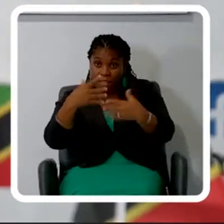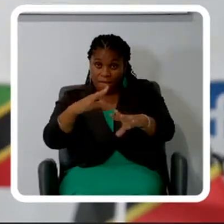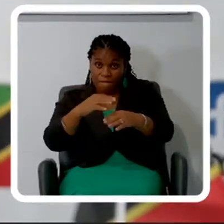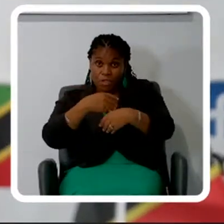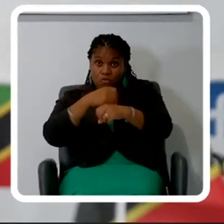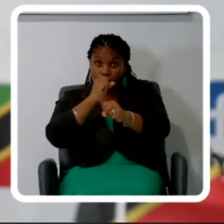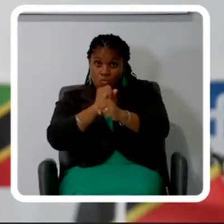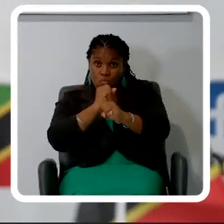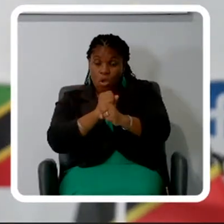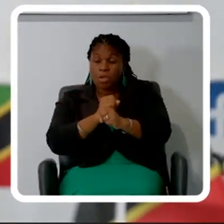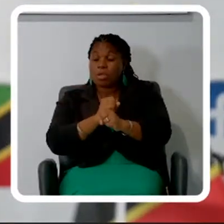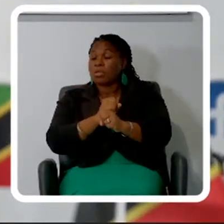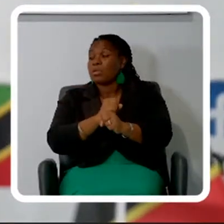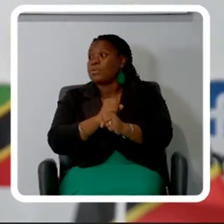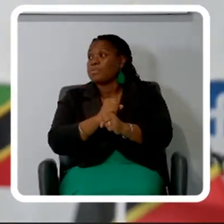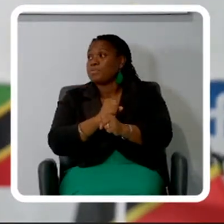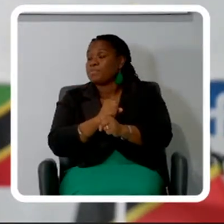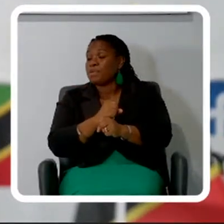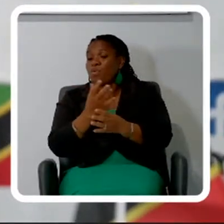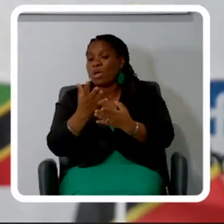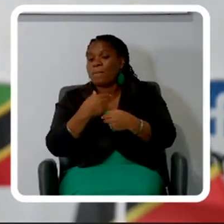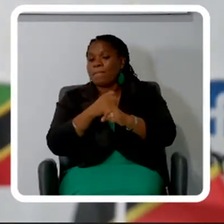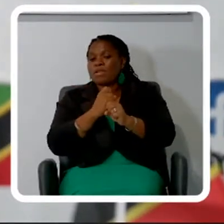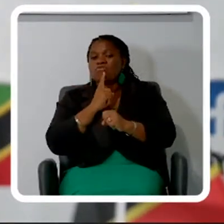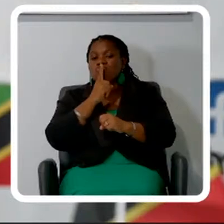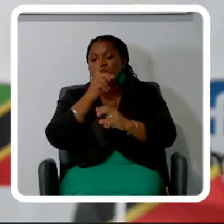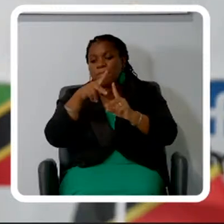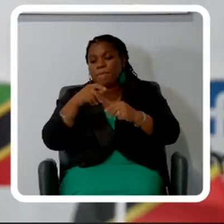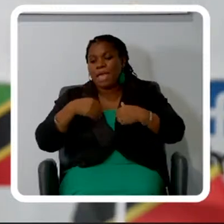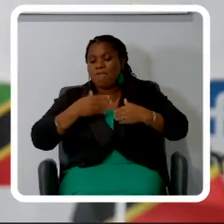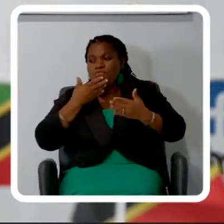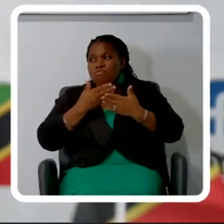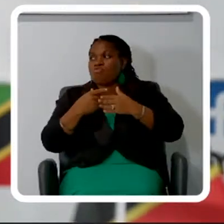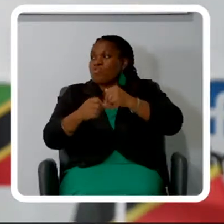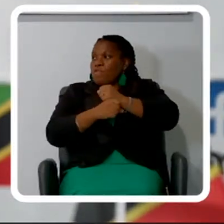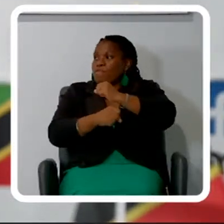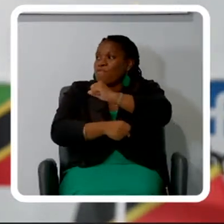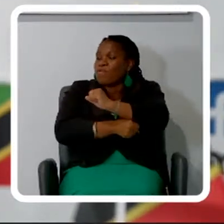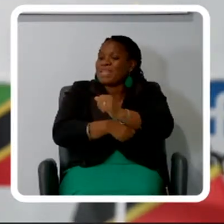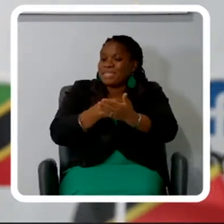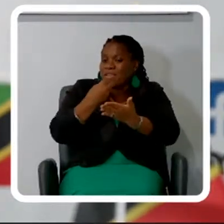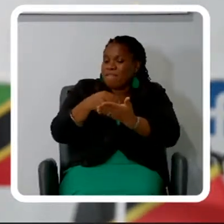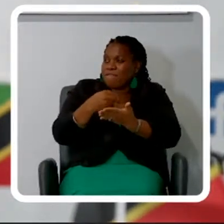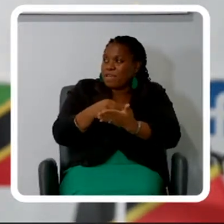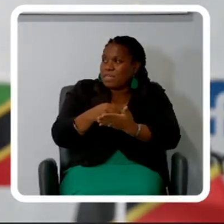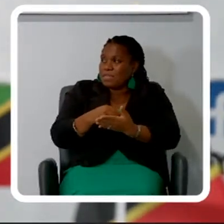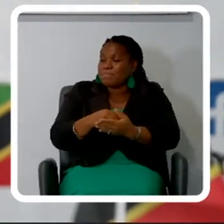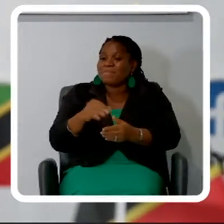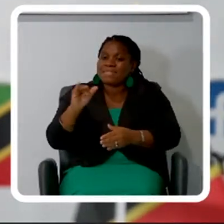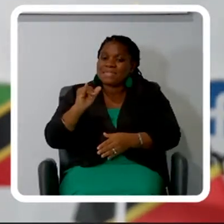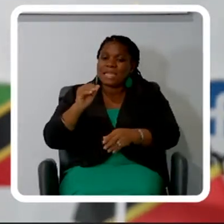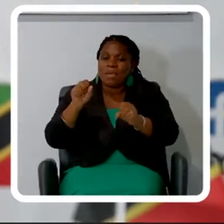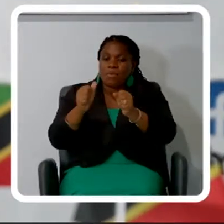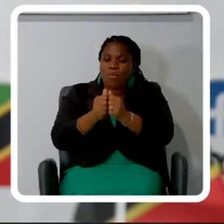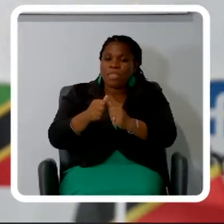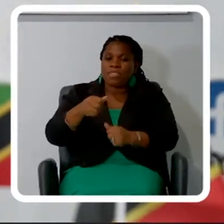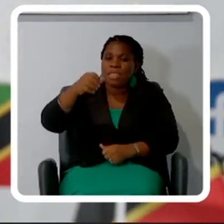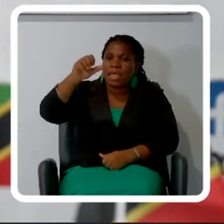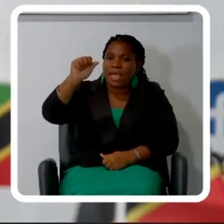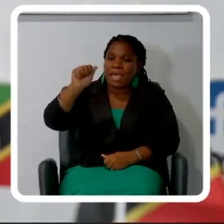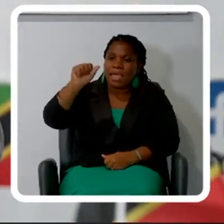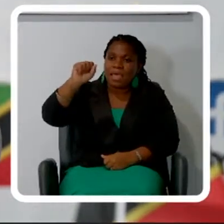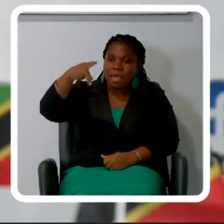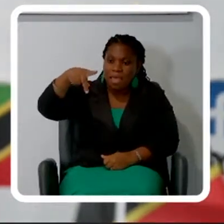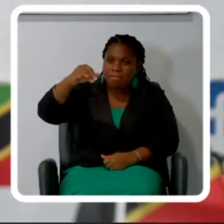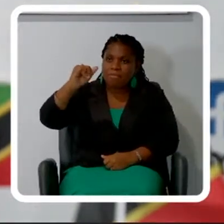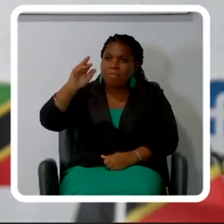their financial foundation and make it solid. And to say that the Aspire program is really a